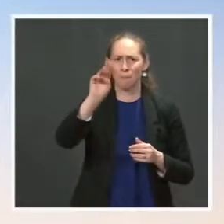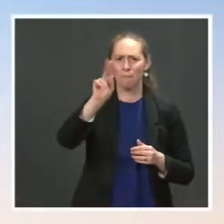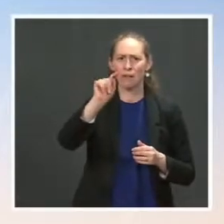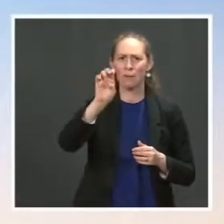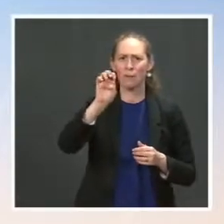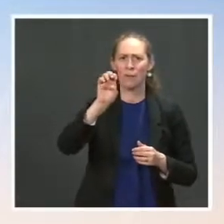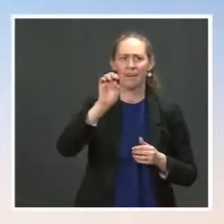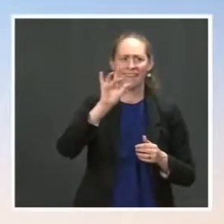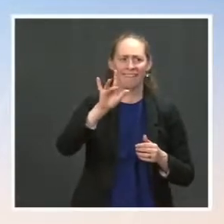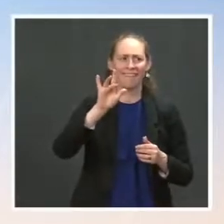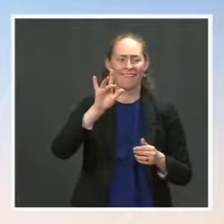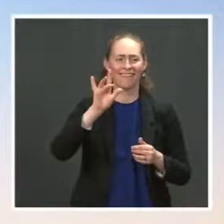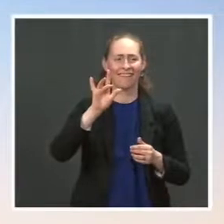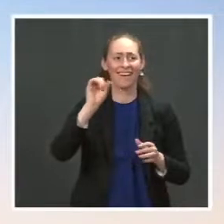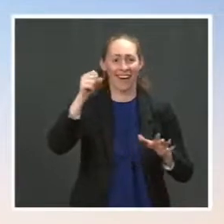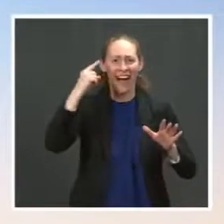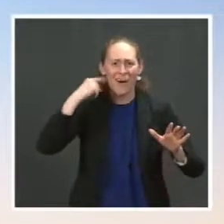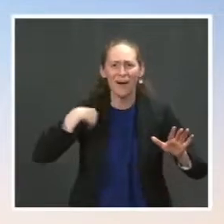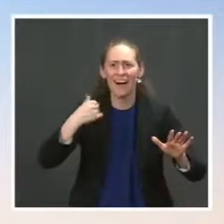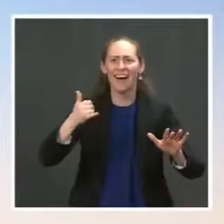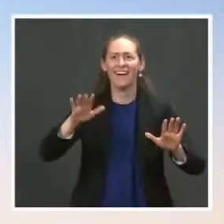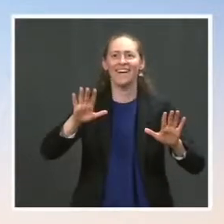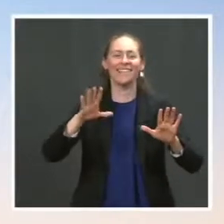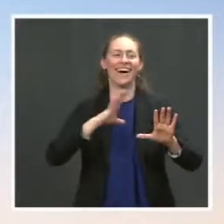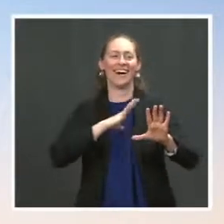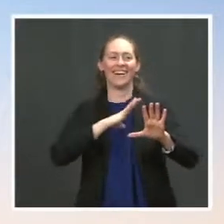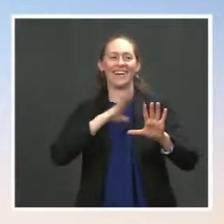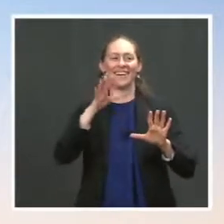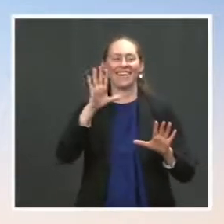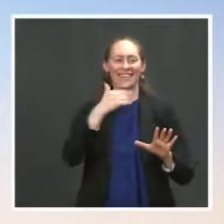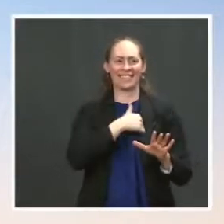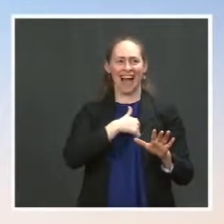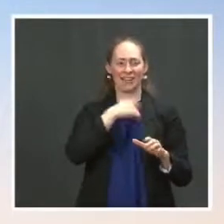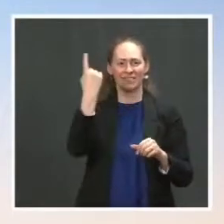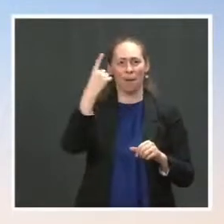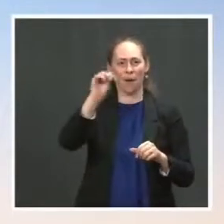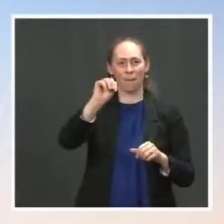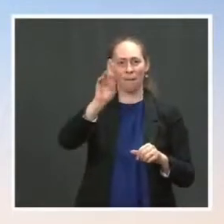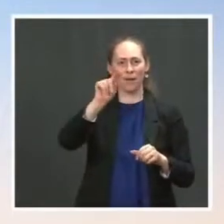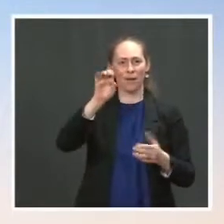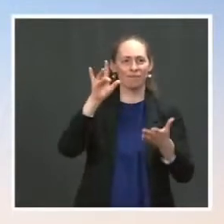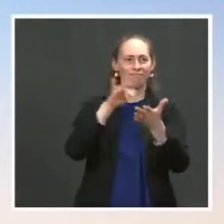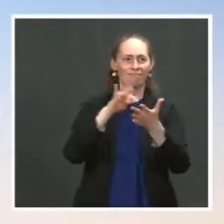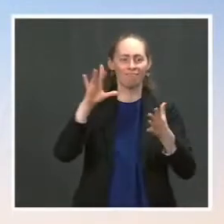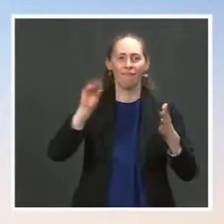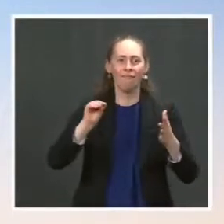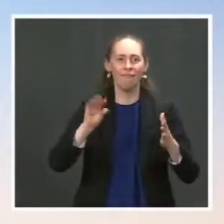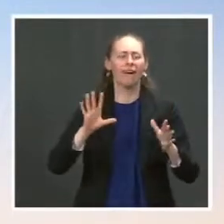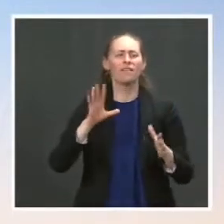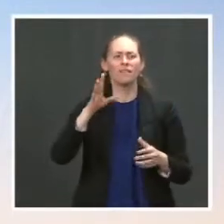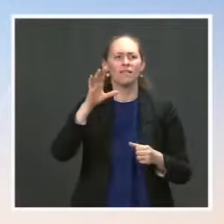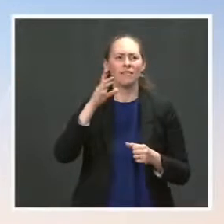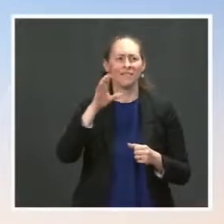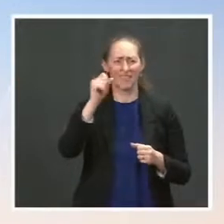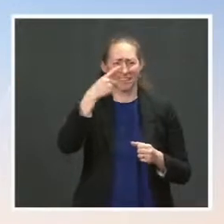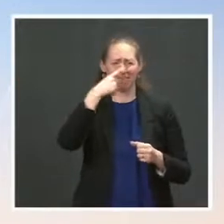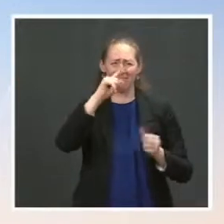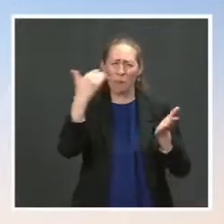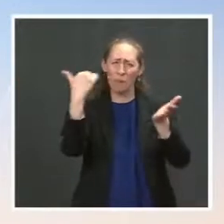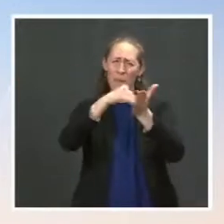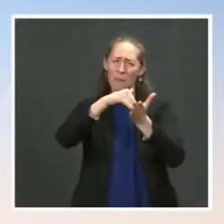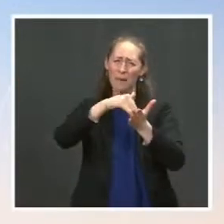Can you hear me now? Yes, apologize for that. We heard the first part of your question, but you may have to repeat it so we can hear